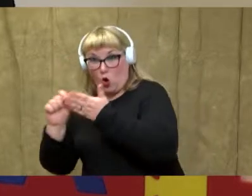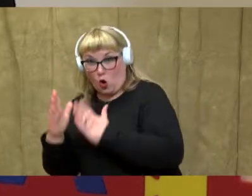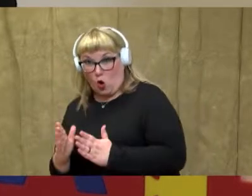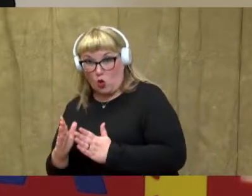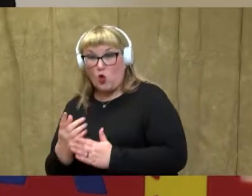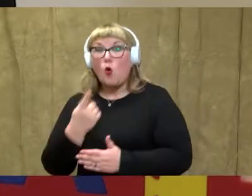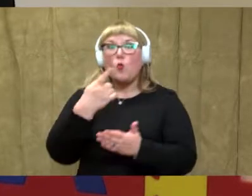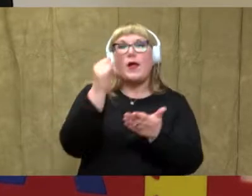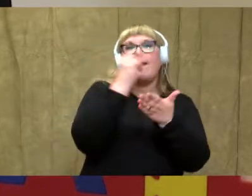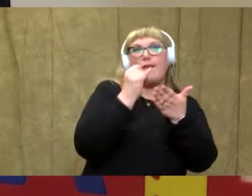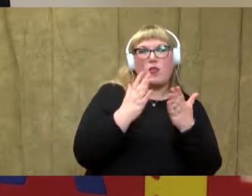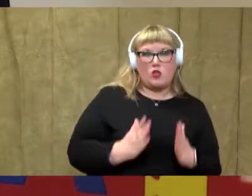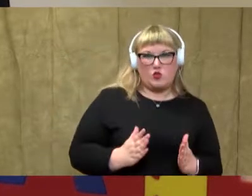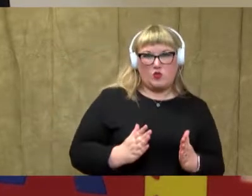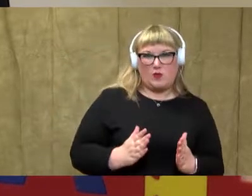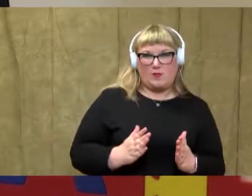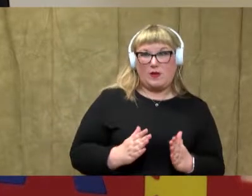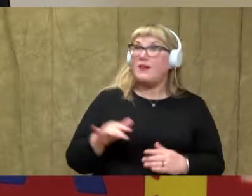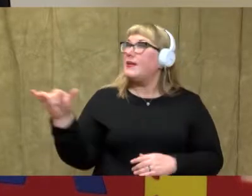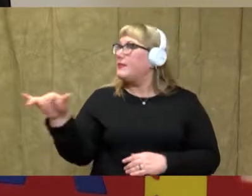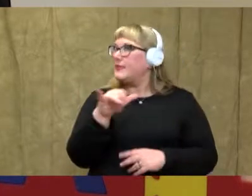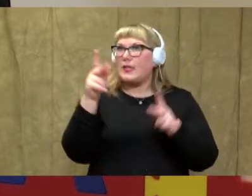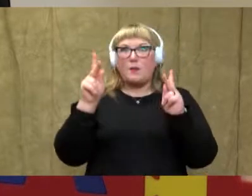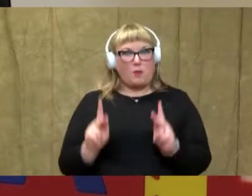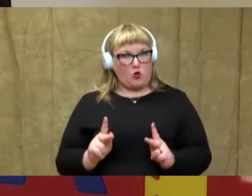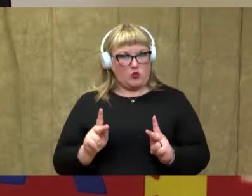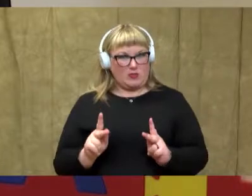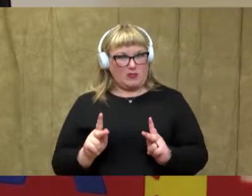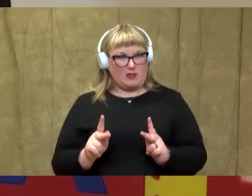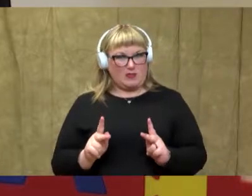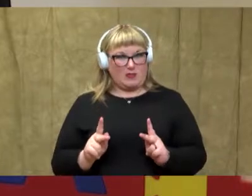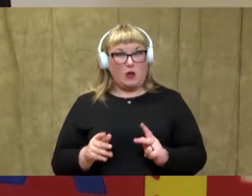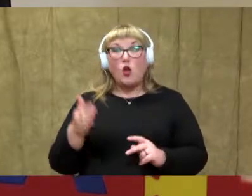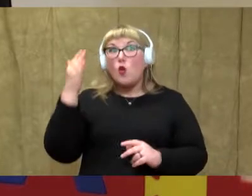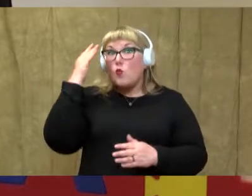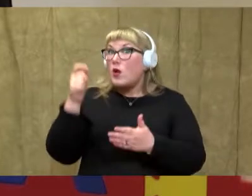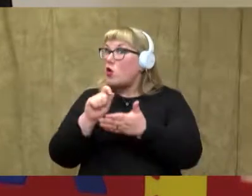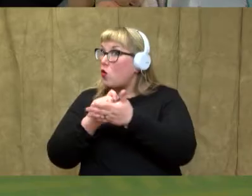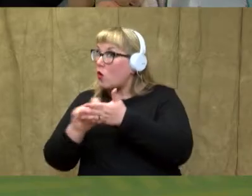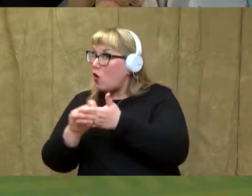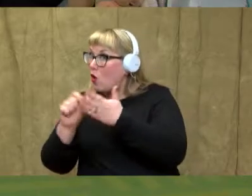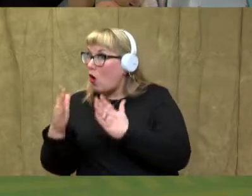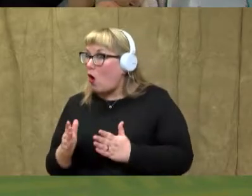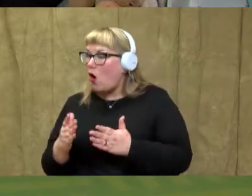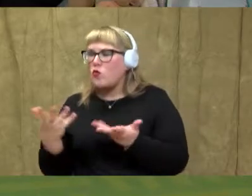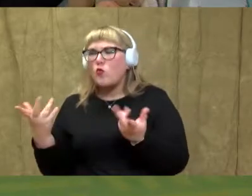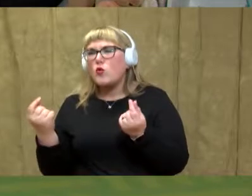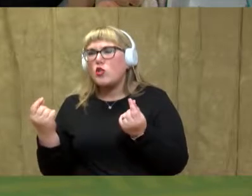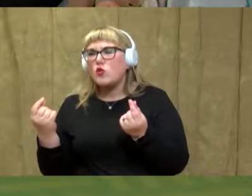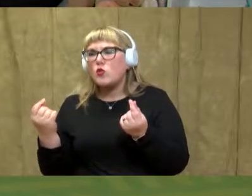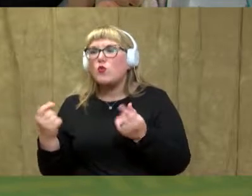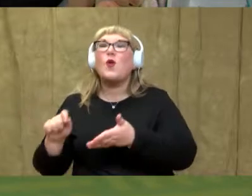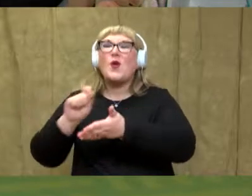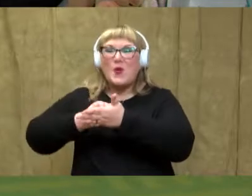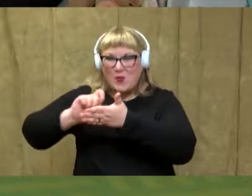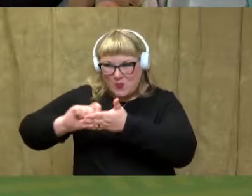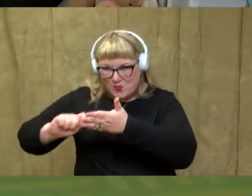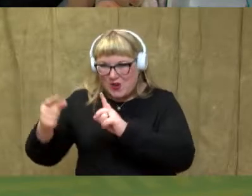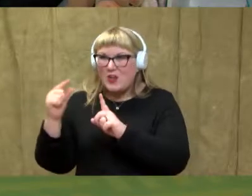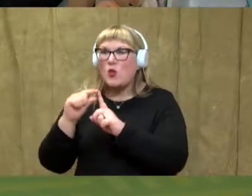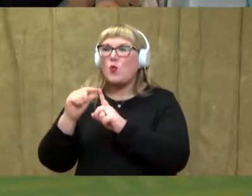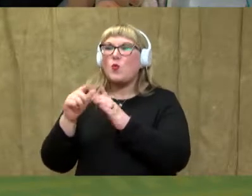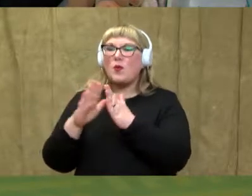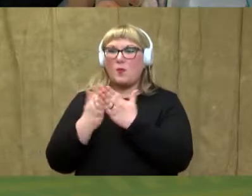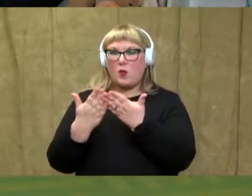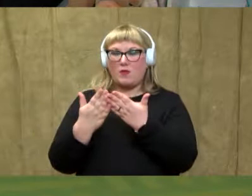illustrator of the book. Right, and that's the same person. And we know that the author of the book does what, Miss Harris? Writes the words in the book.